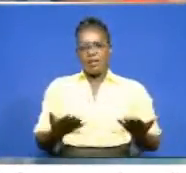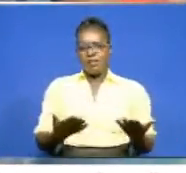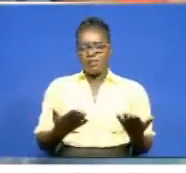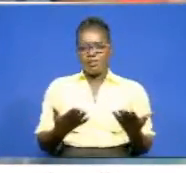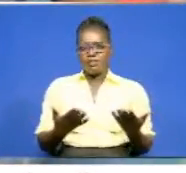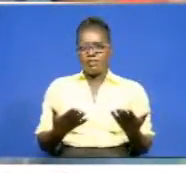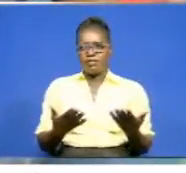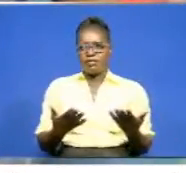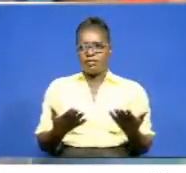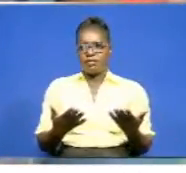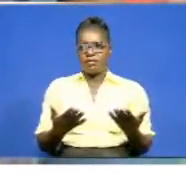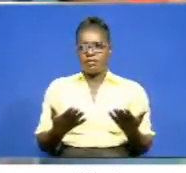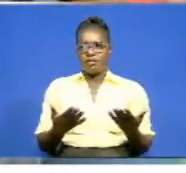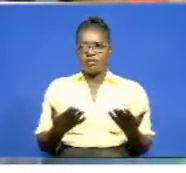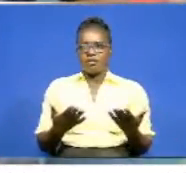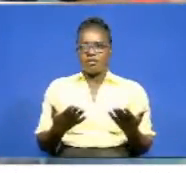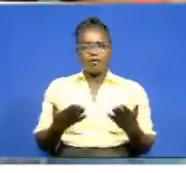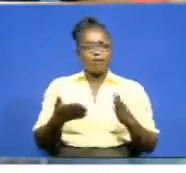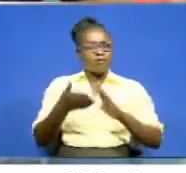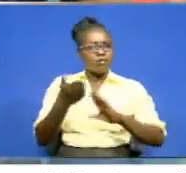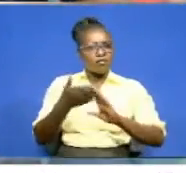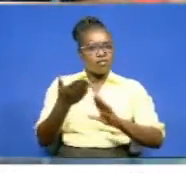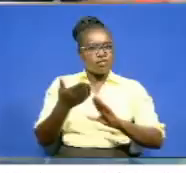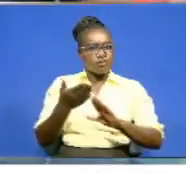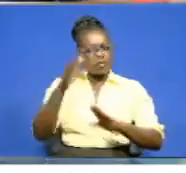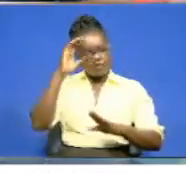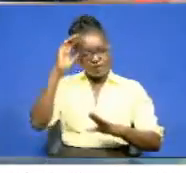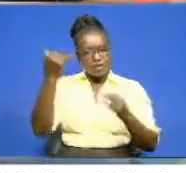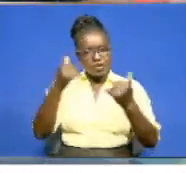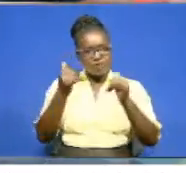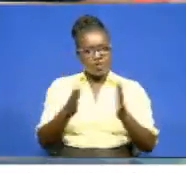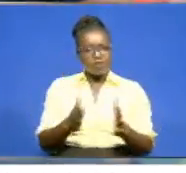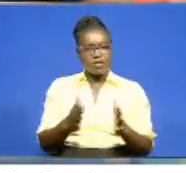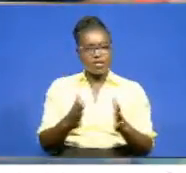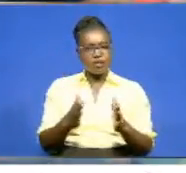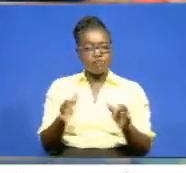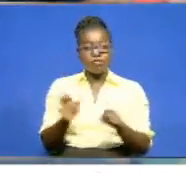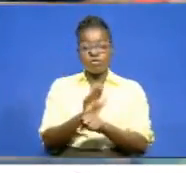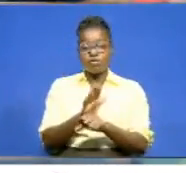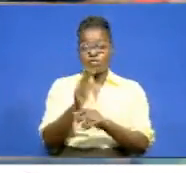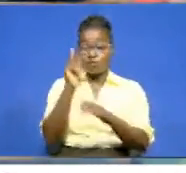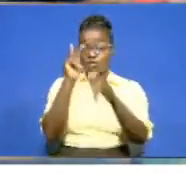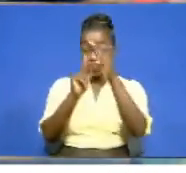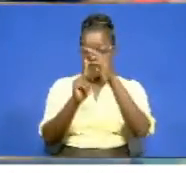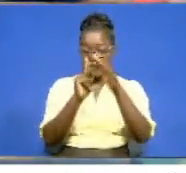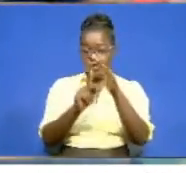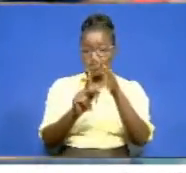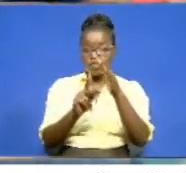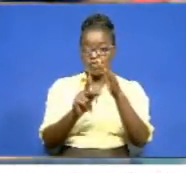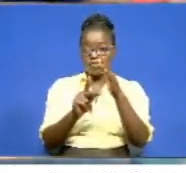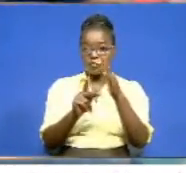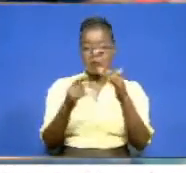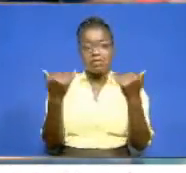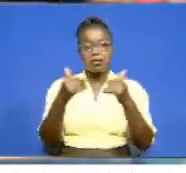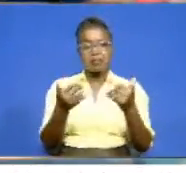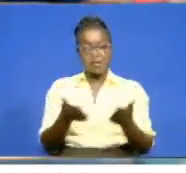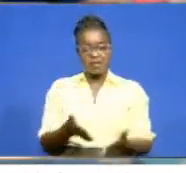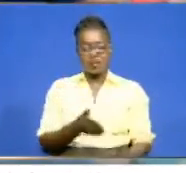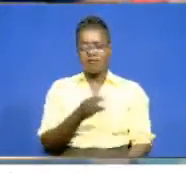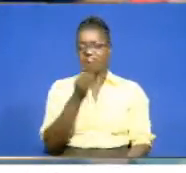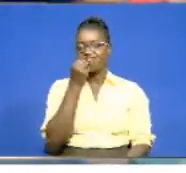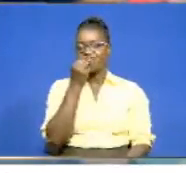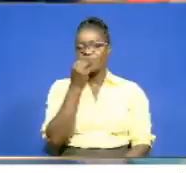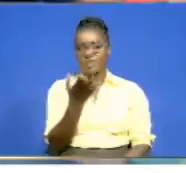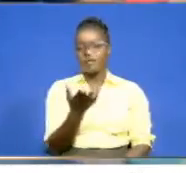team gel so quick? Considering those players, most of them are professional players who, most of them don't even play here in our